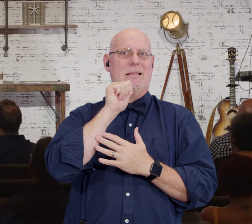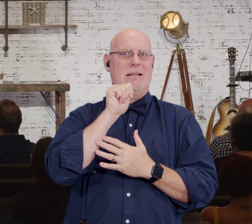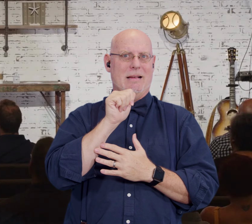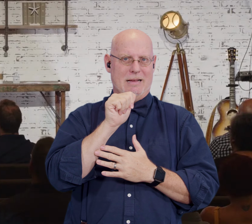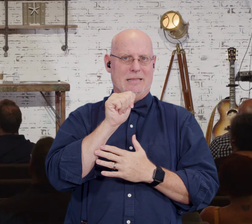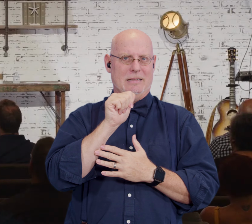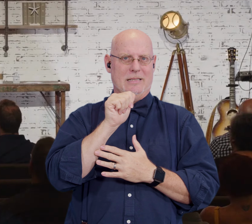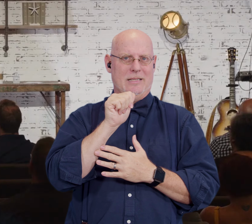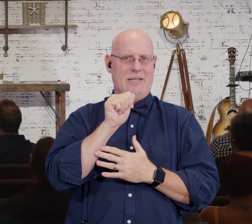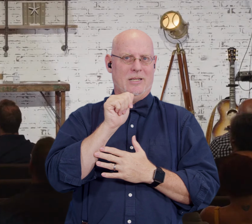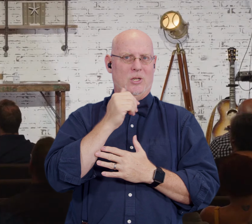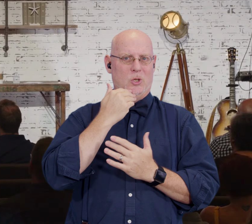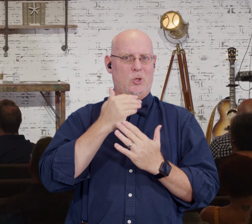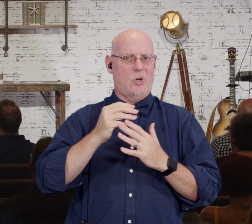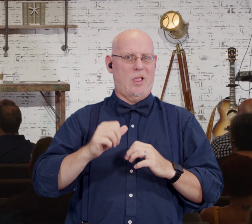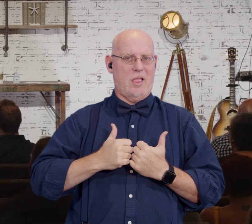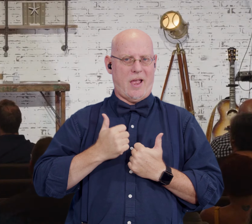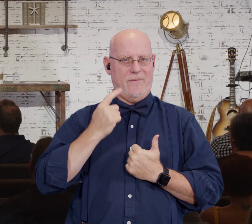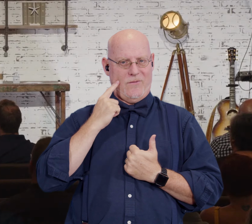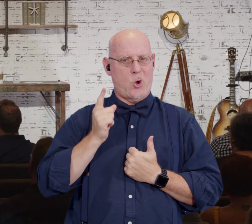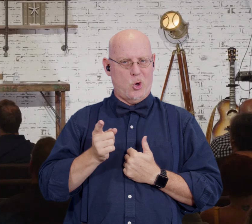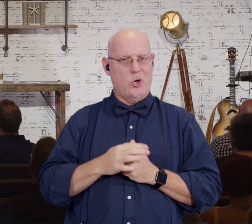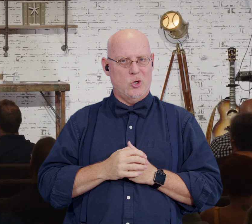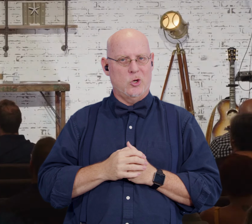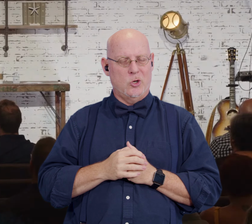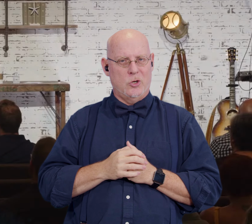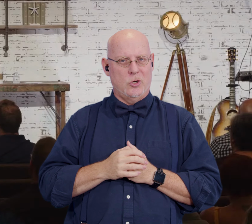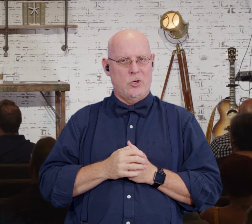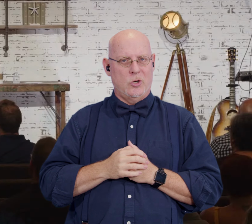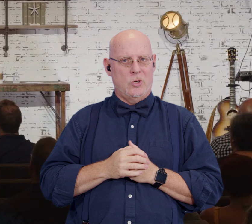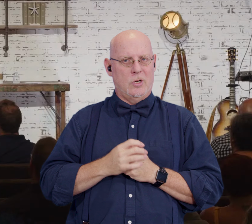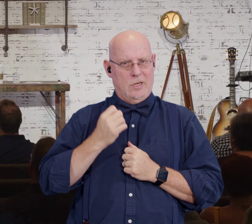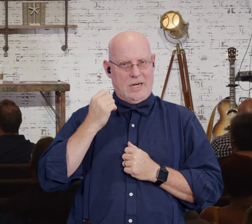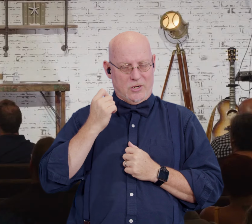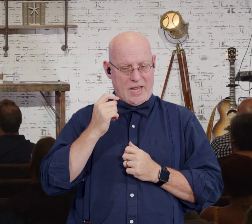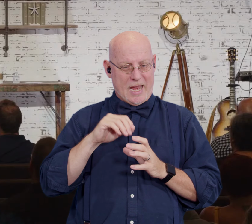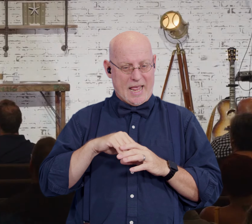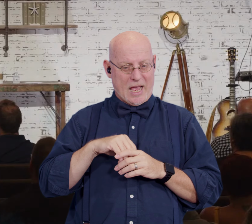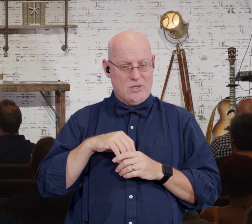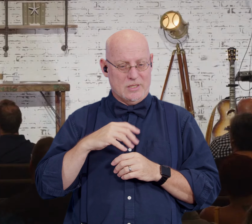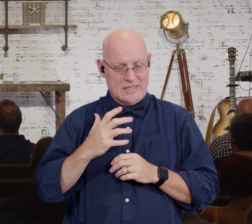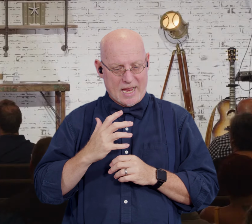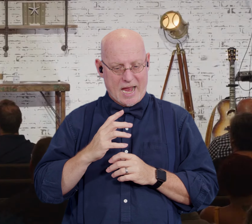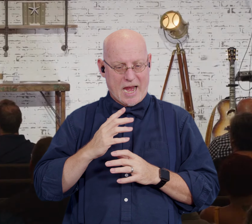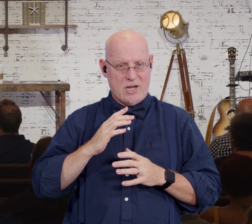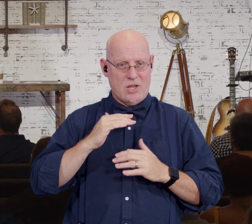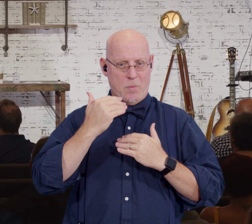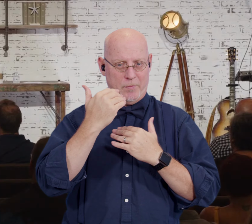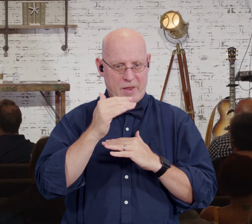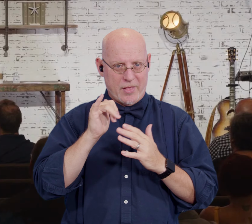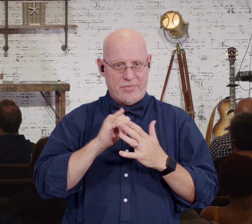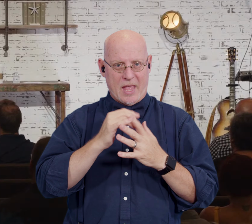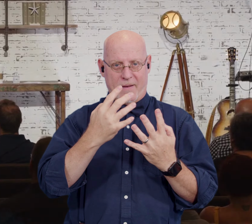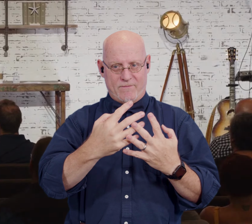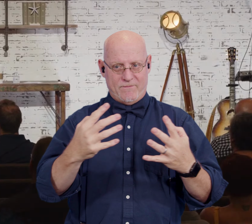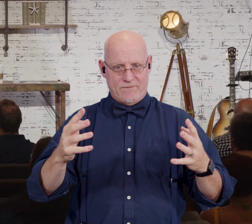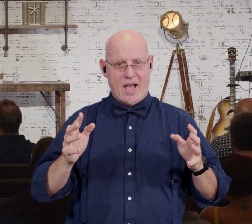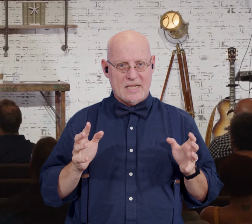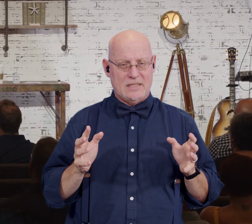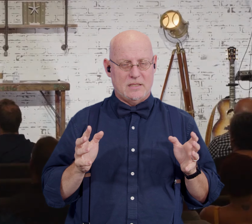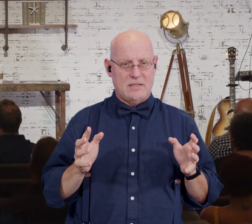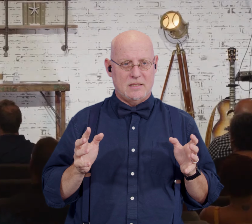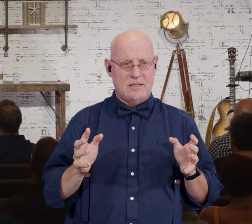not where life is meant to be lived for her. We understand outside of the parameters of that